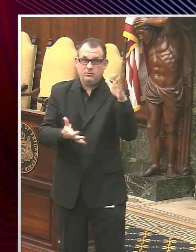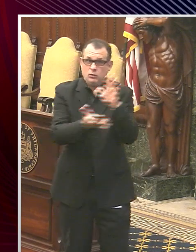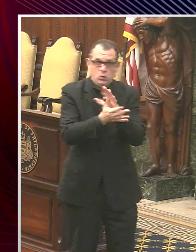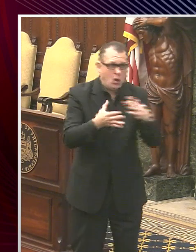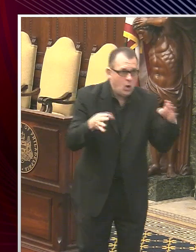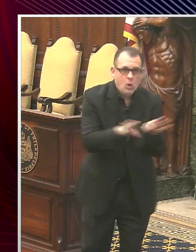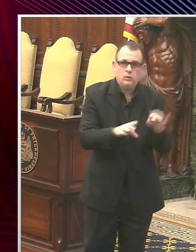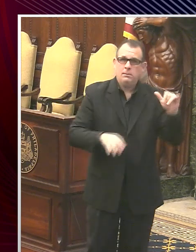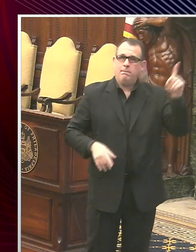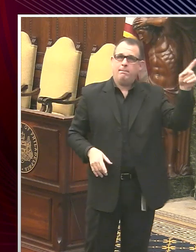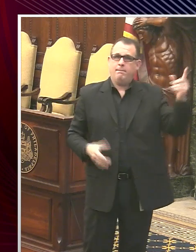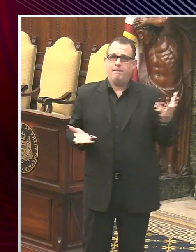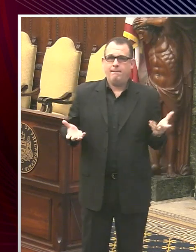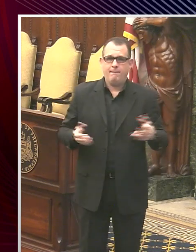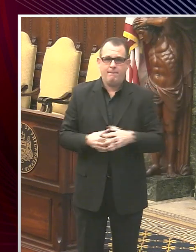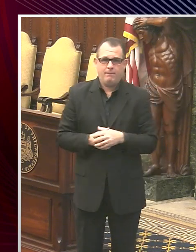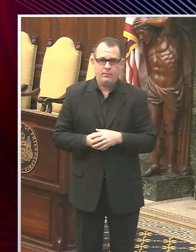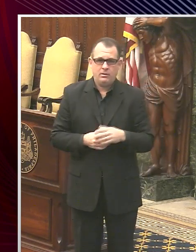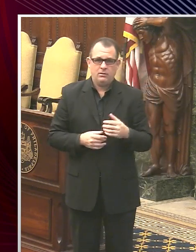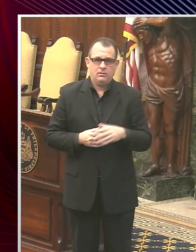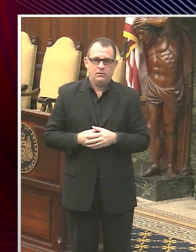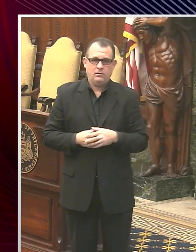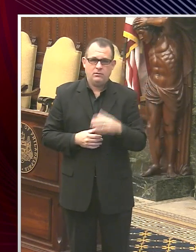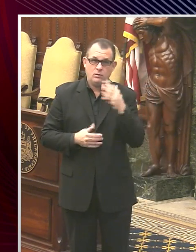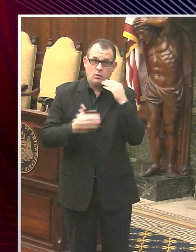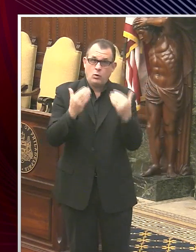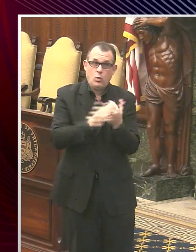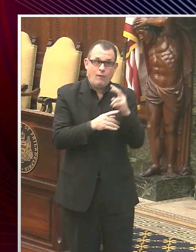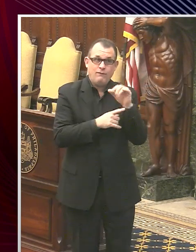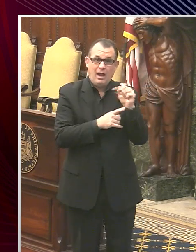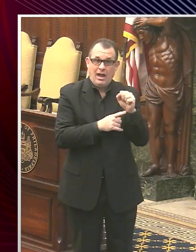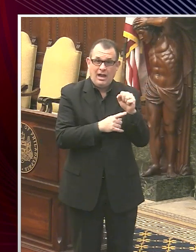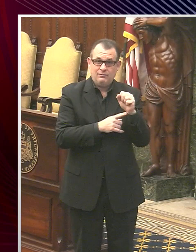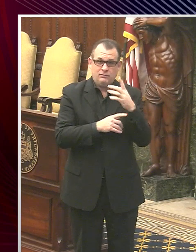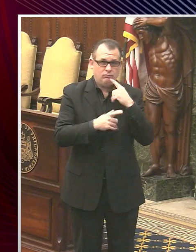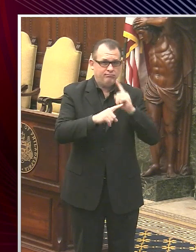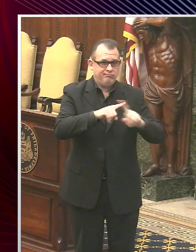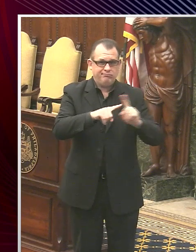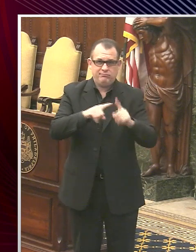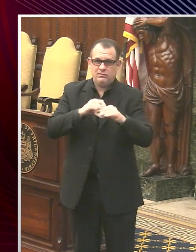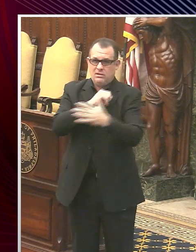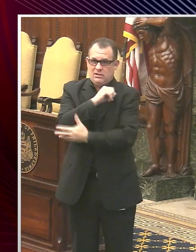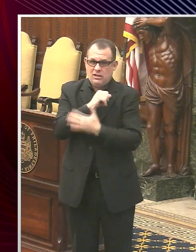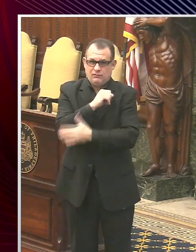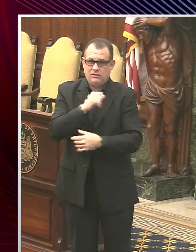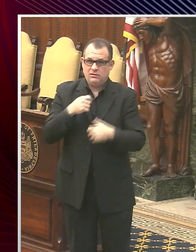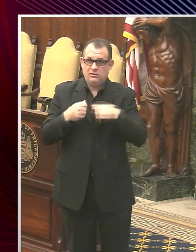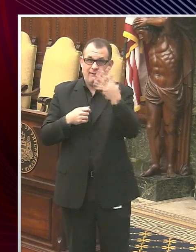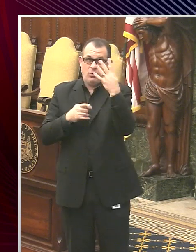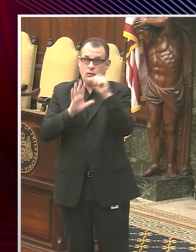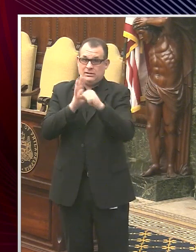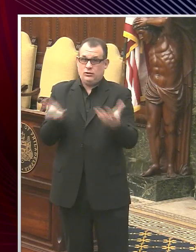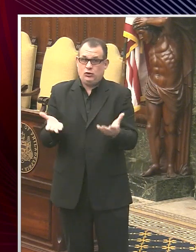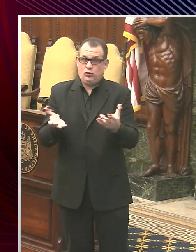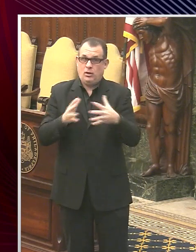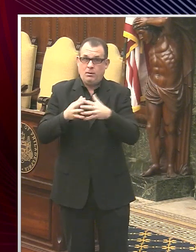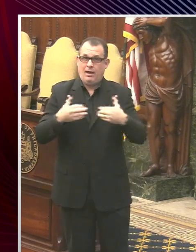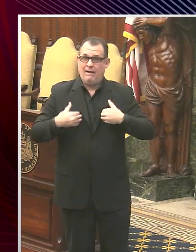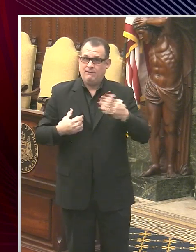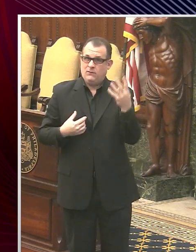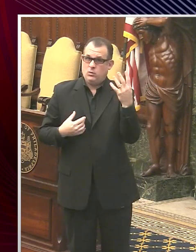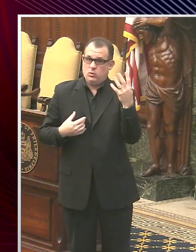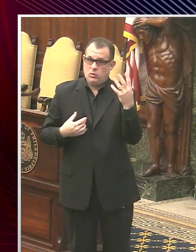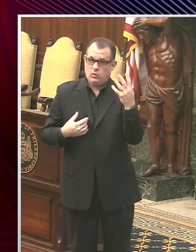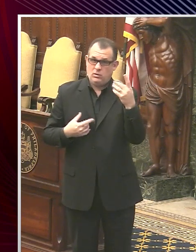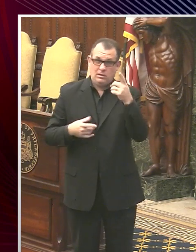this new variant has now been found in dozens of other countries around the world and in 4 different states around the United States. Now, it hasn't been